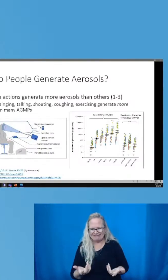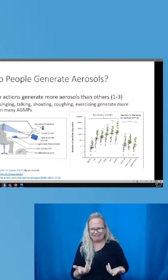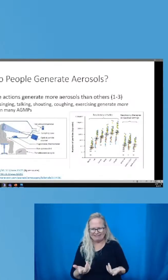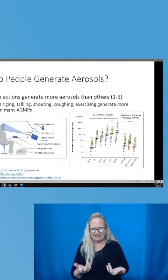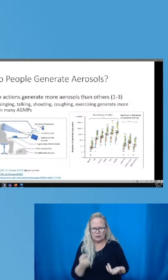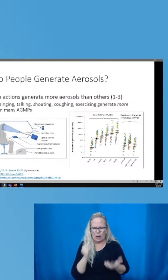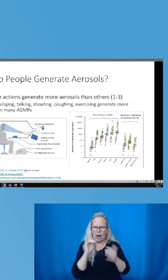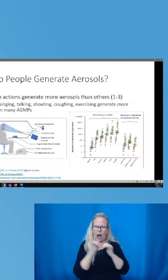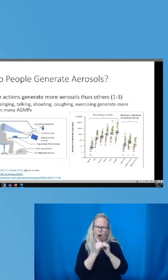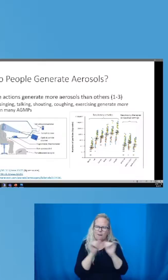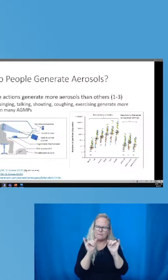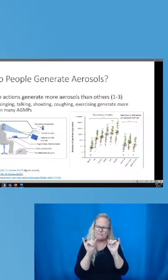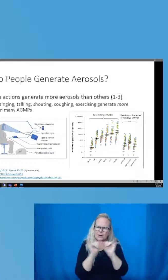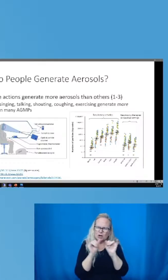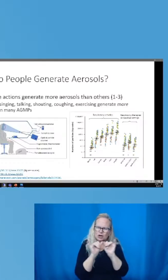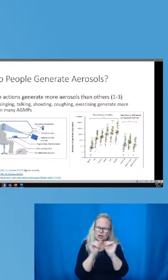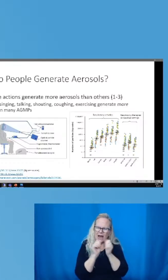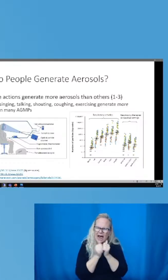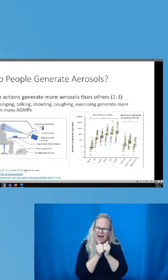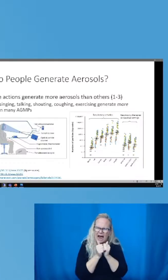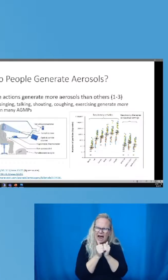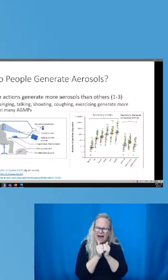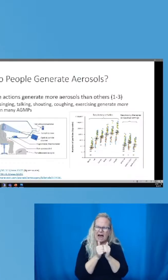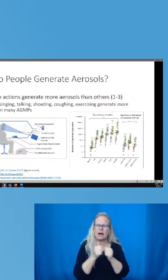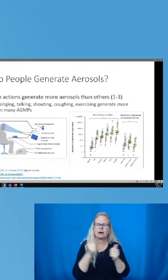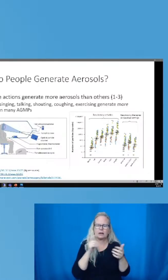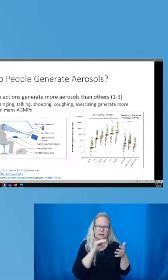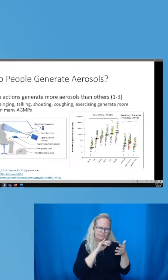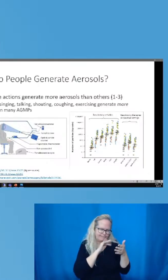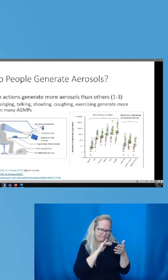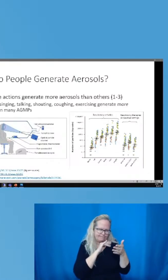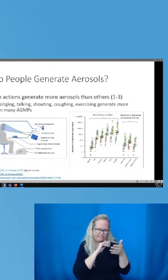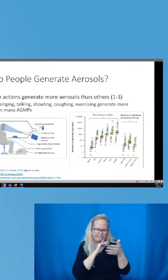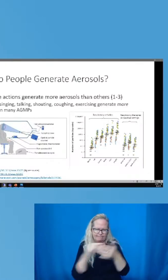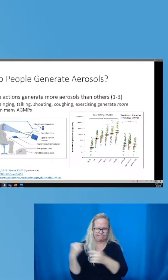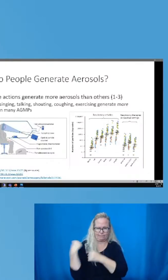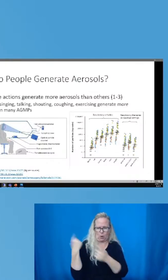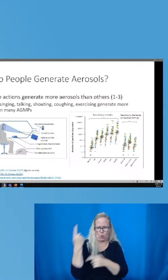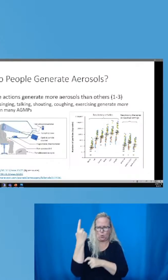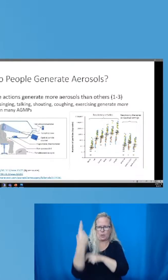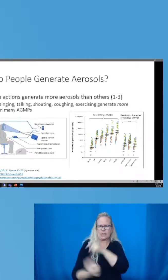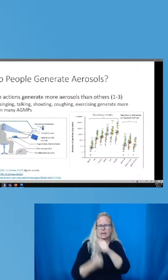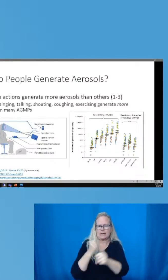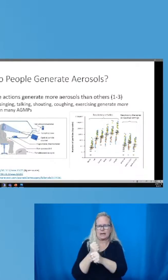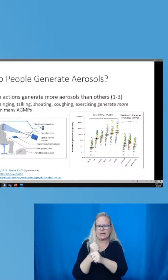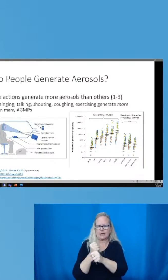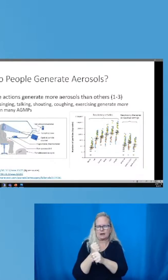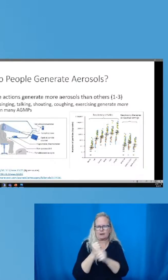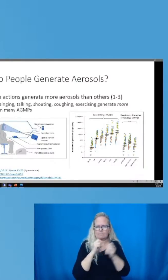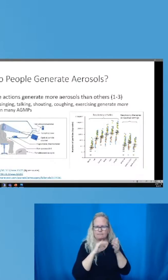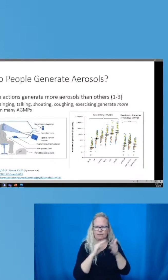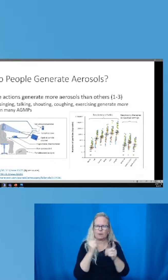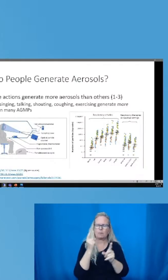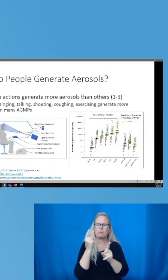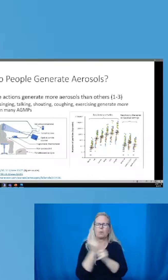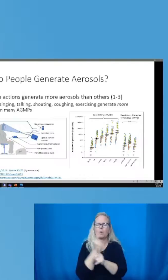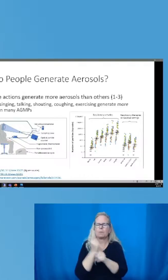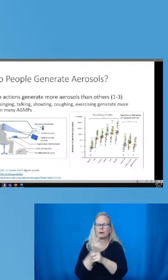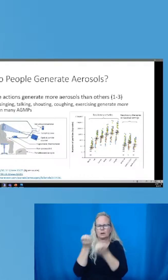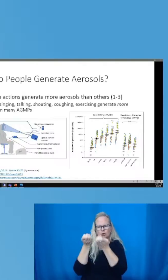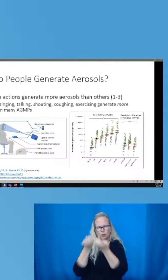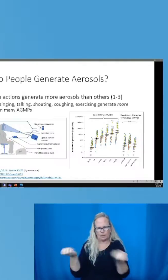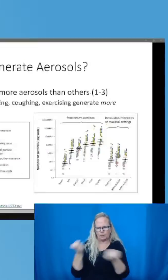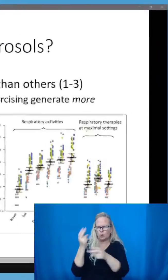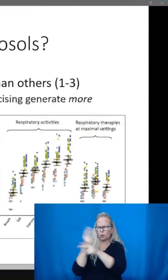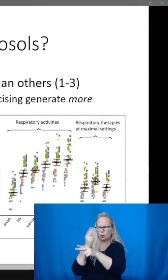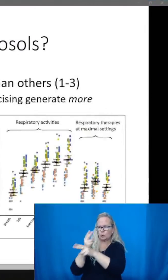appropriate instrumentation to look at how much aerosol people are producing during different sorts of activities. And a good example of this sort of equipment is kind